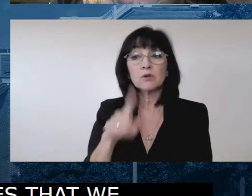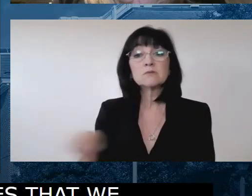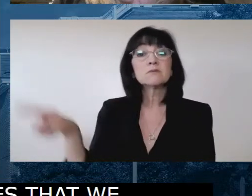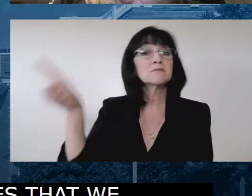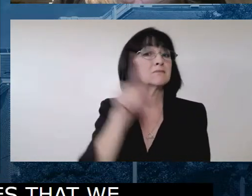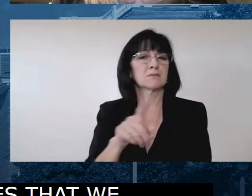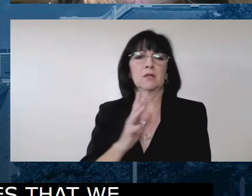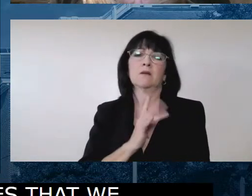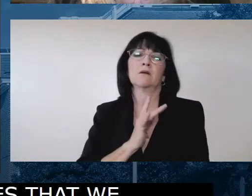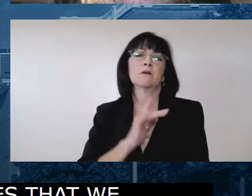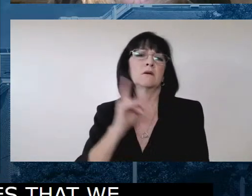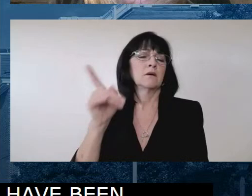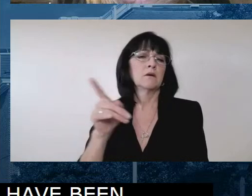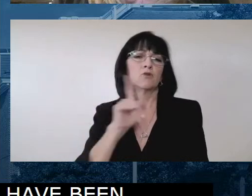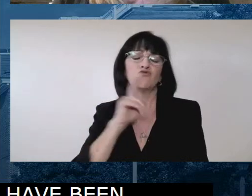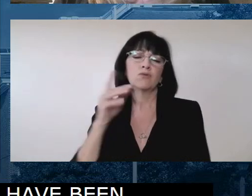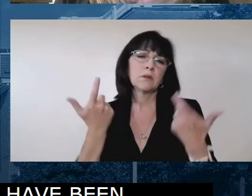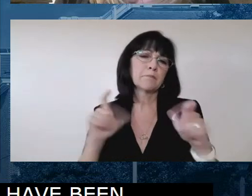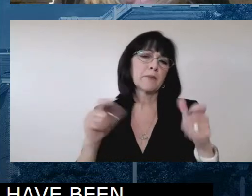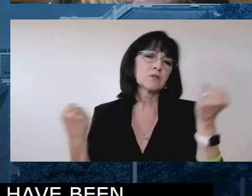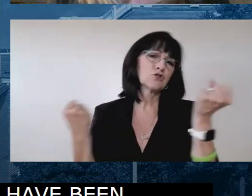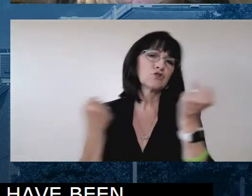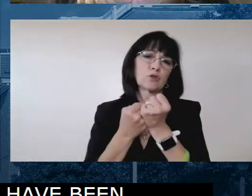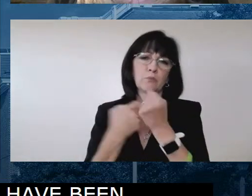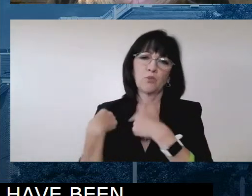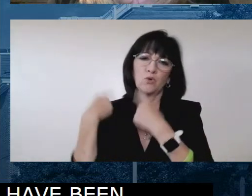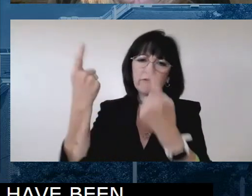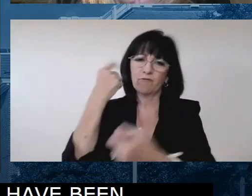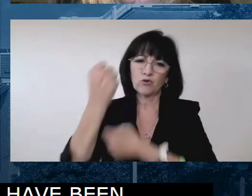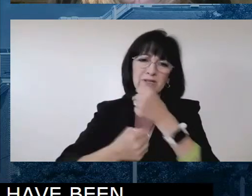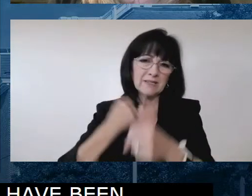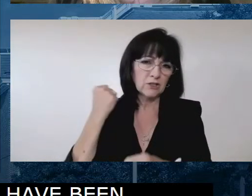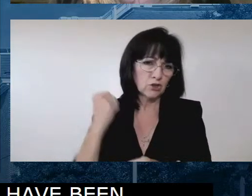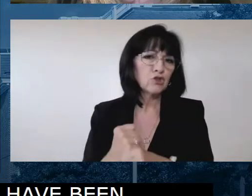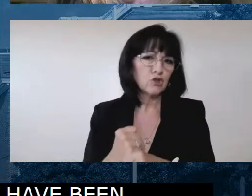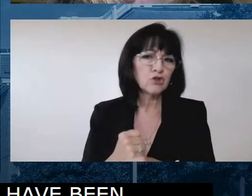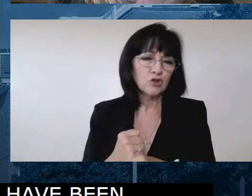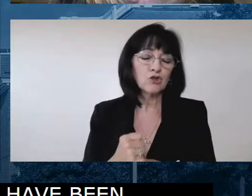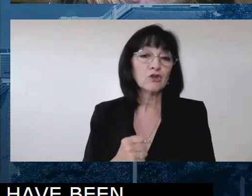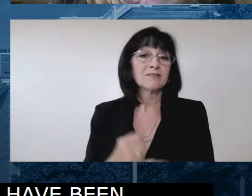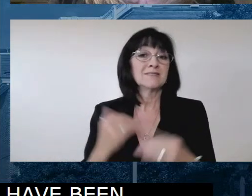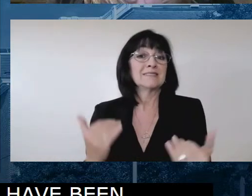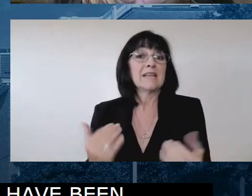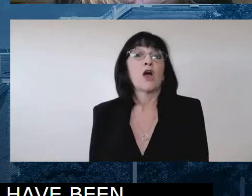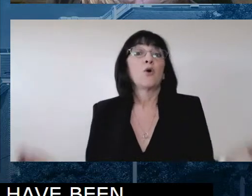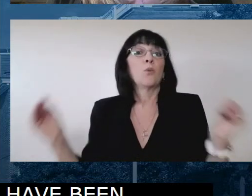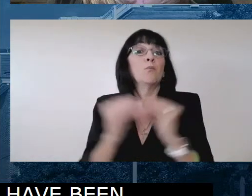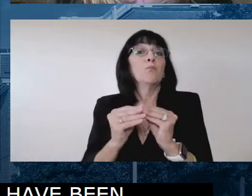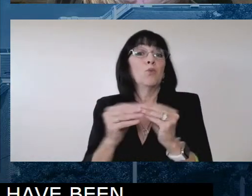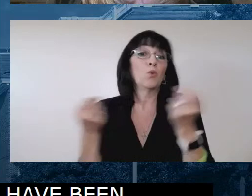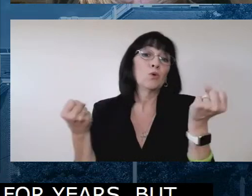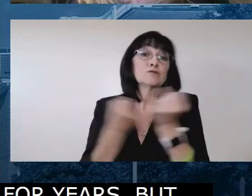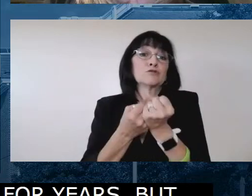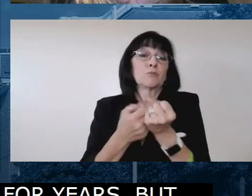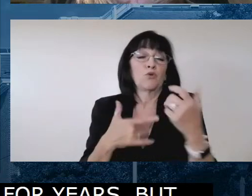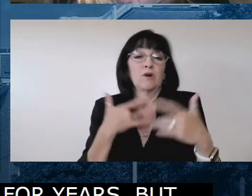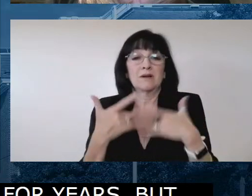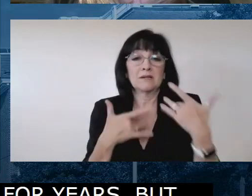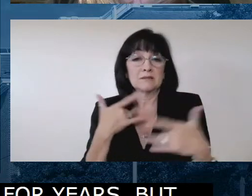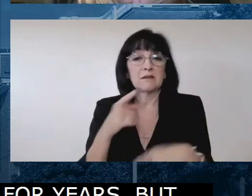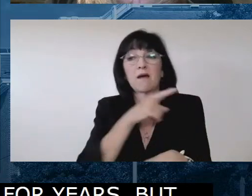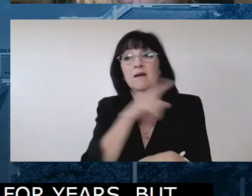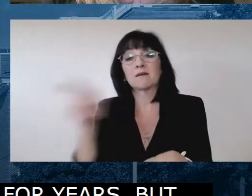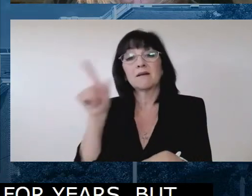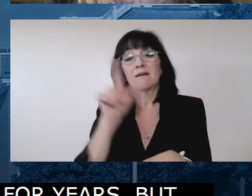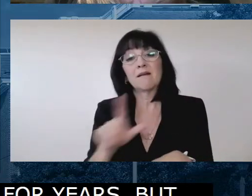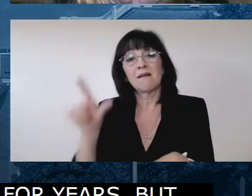partners, amazing health partners for years, but this is a real exciting new opportunity that they're engaging in with